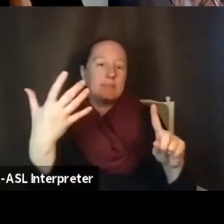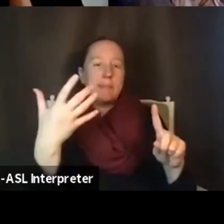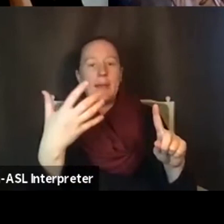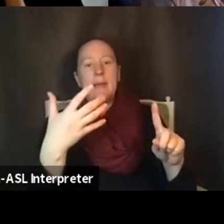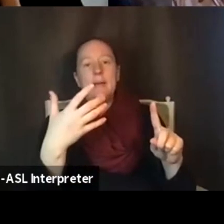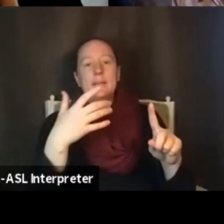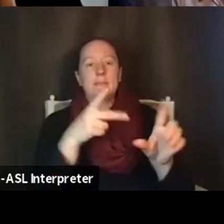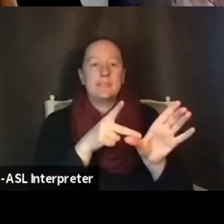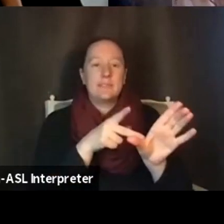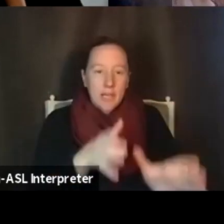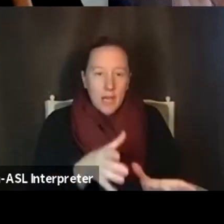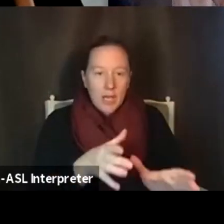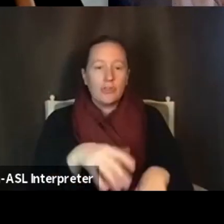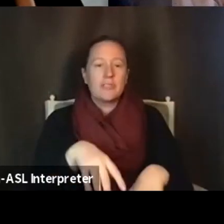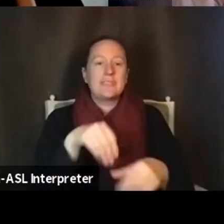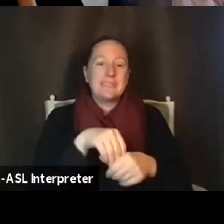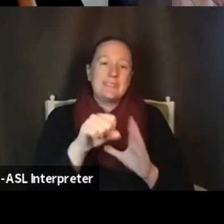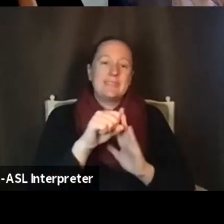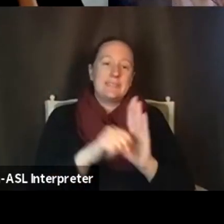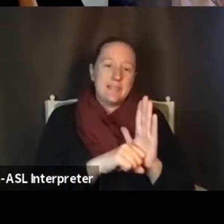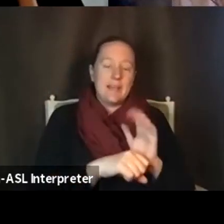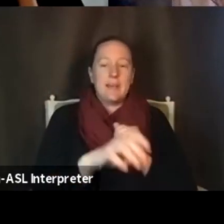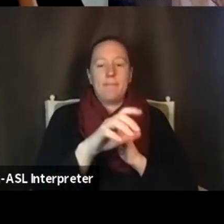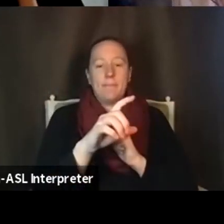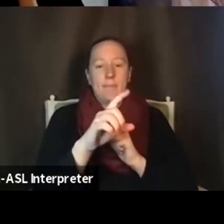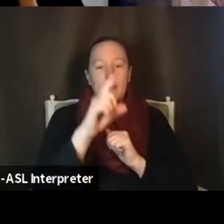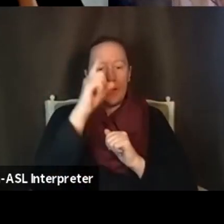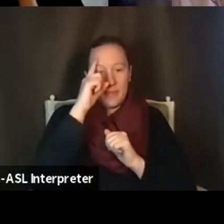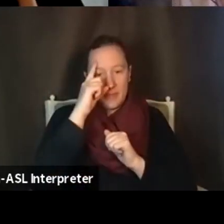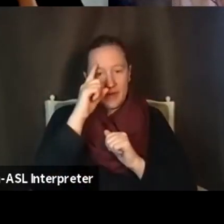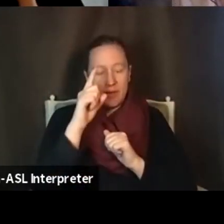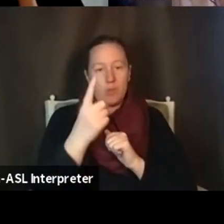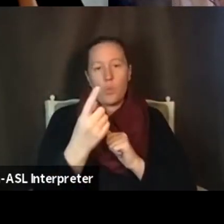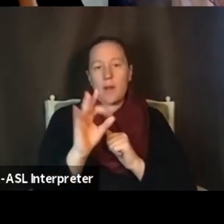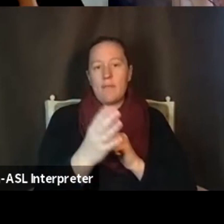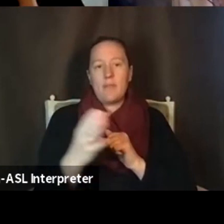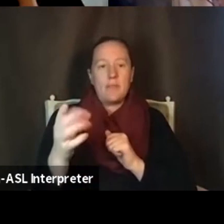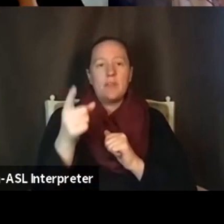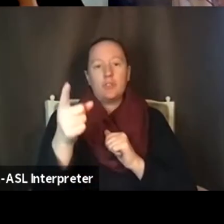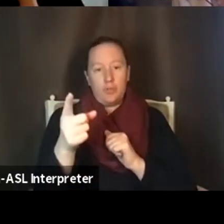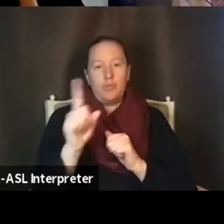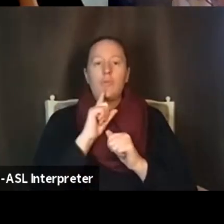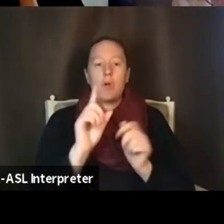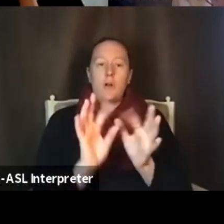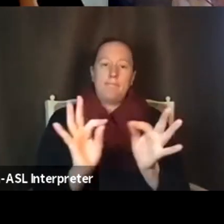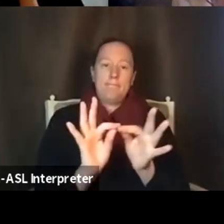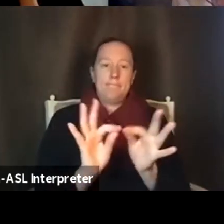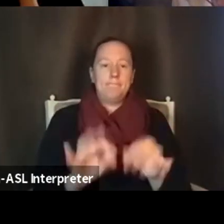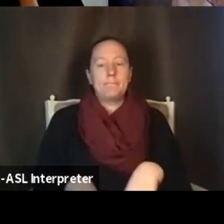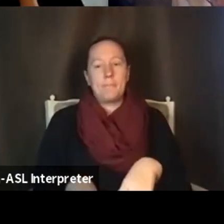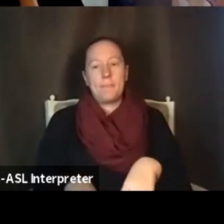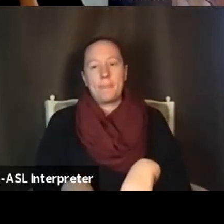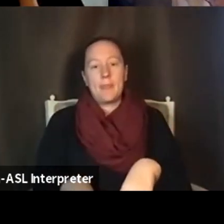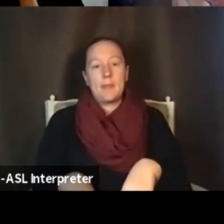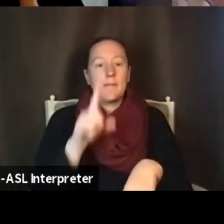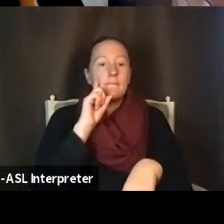for psychiatry in the state, which I think is getting at one of the things that you're raising. In terms of